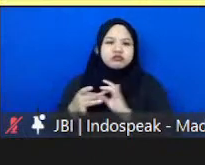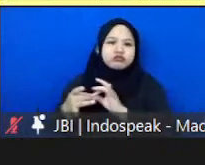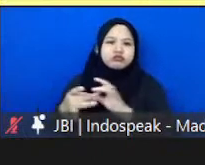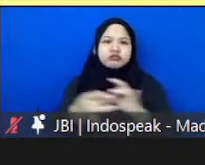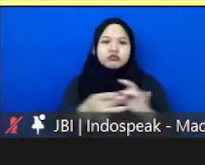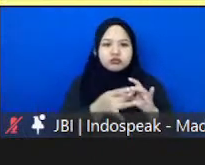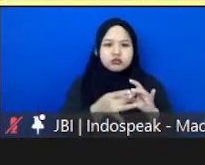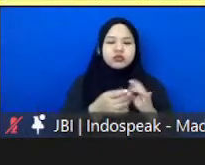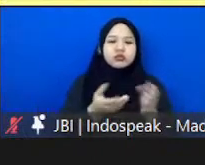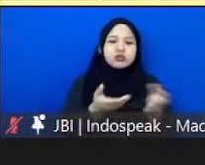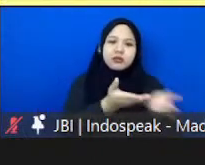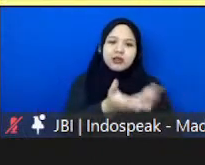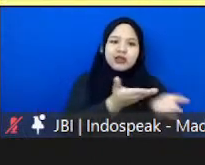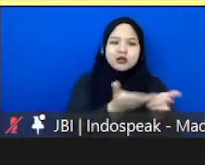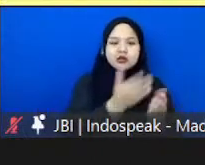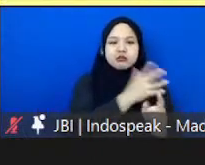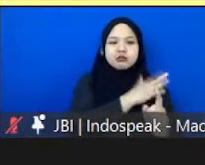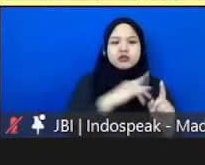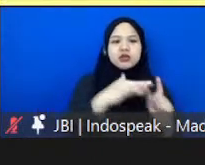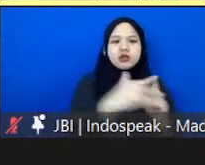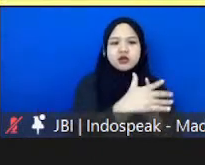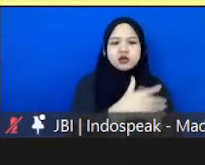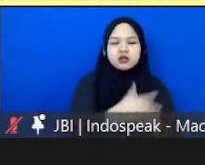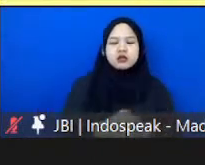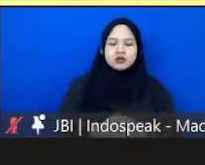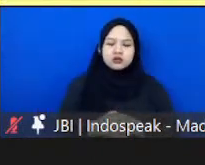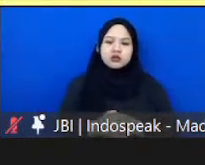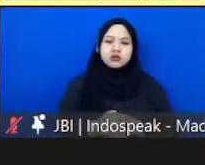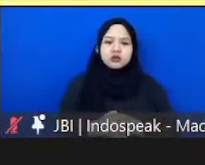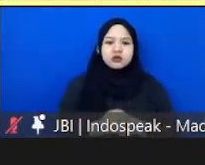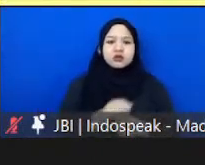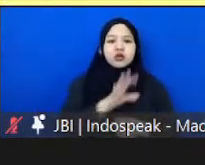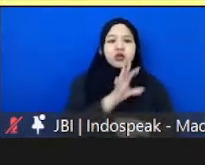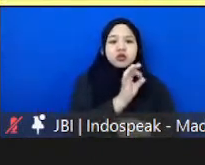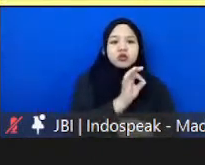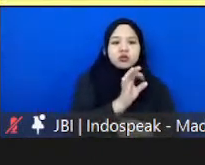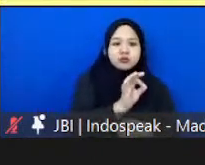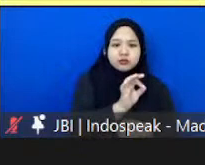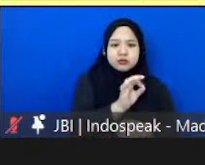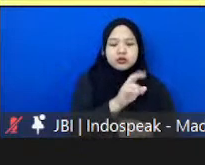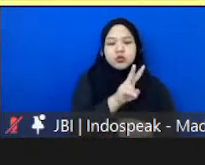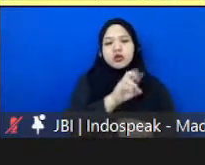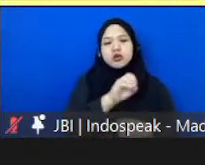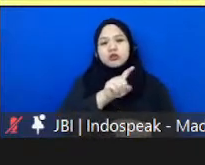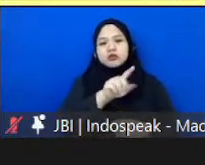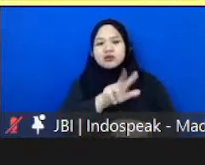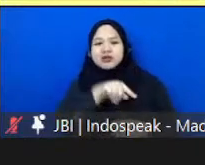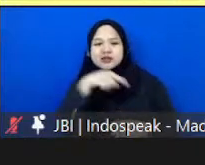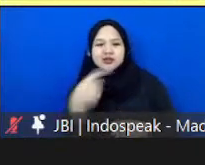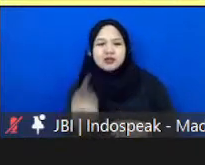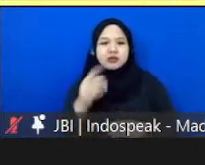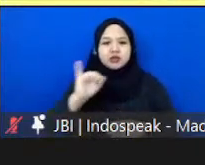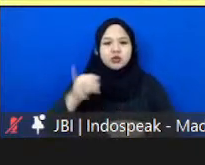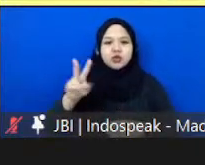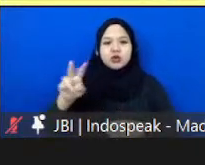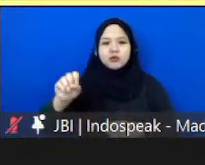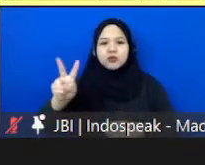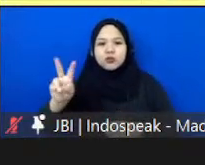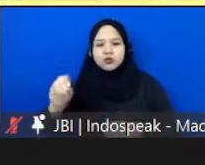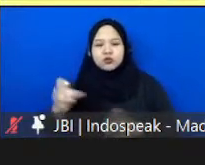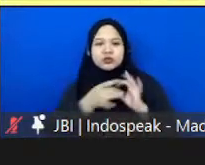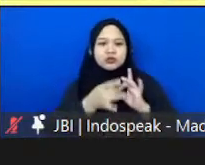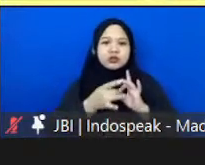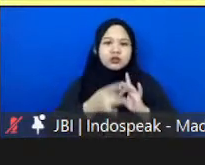for people. And between October 2019 and January 2020, we explored these collaborative practices in